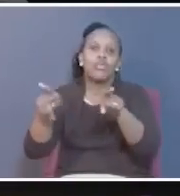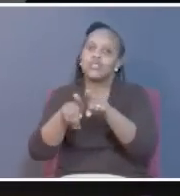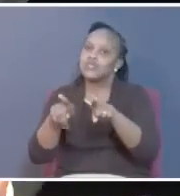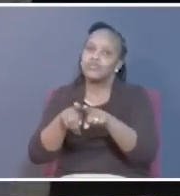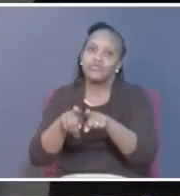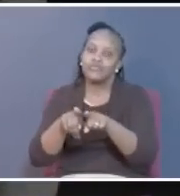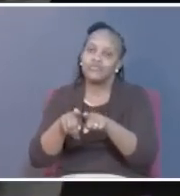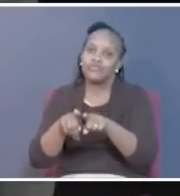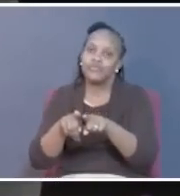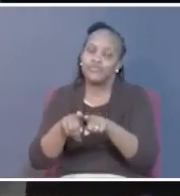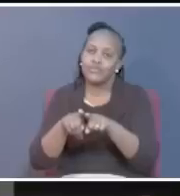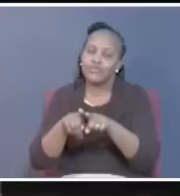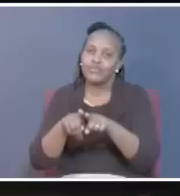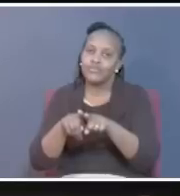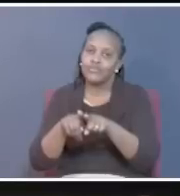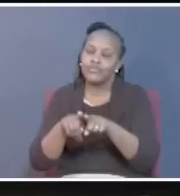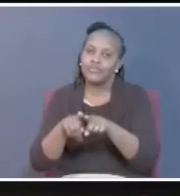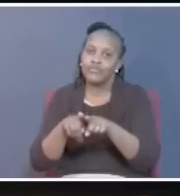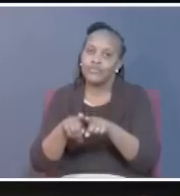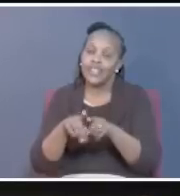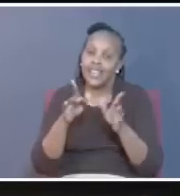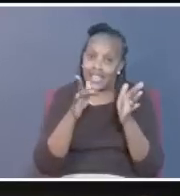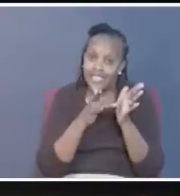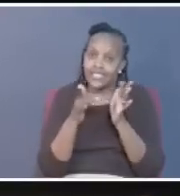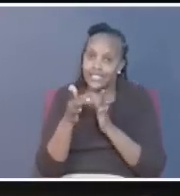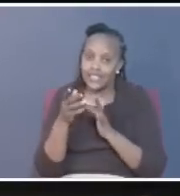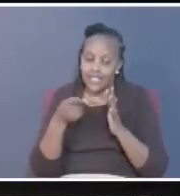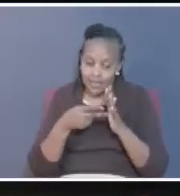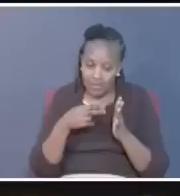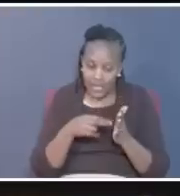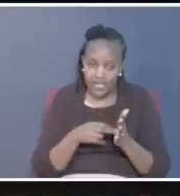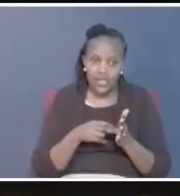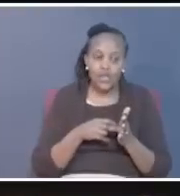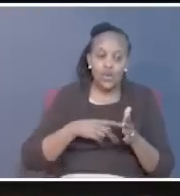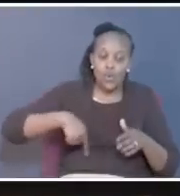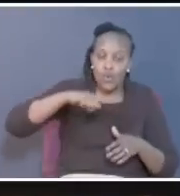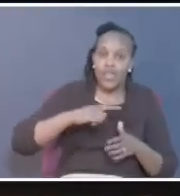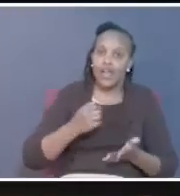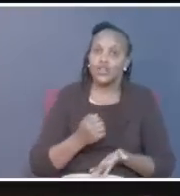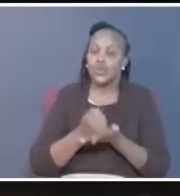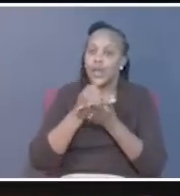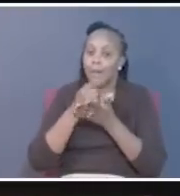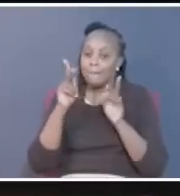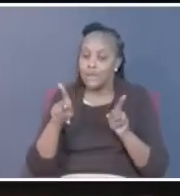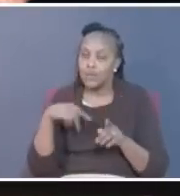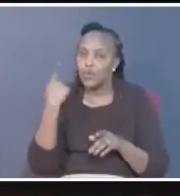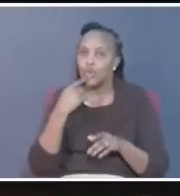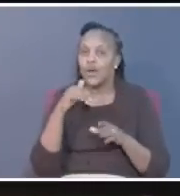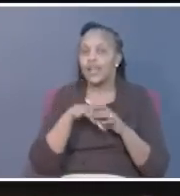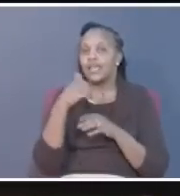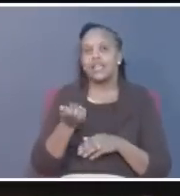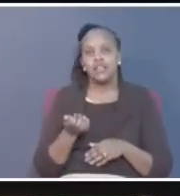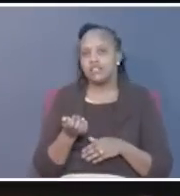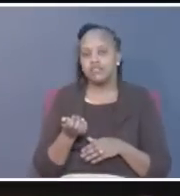that Jesus was making was this. We are to help those who are in need, whoever they